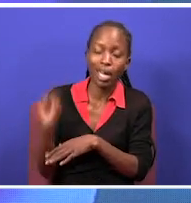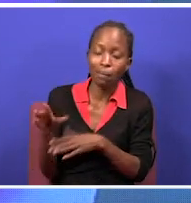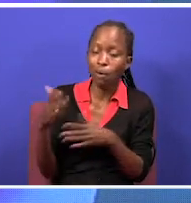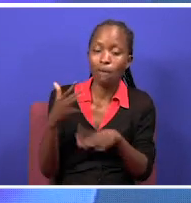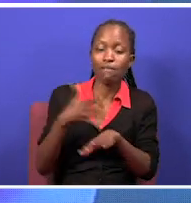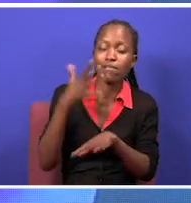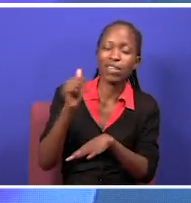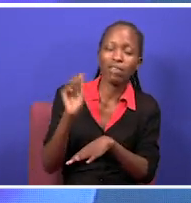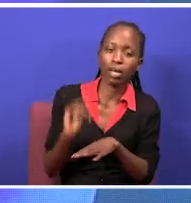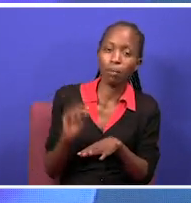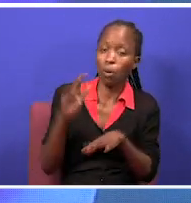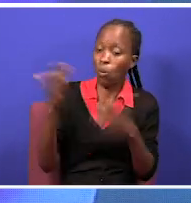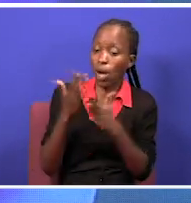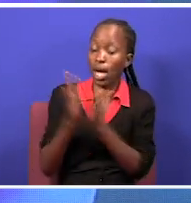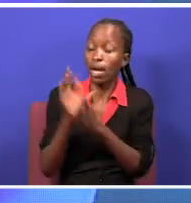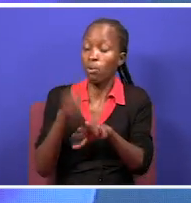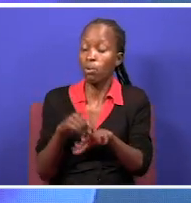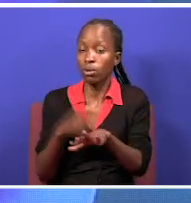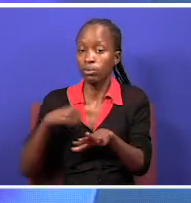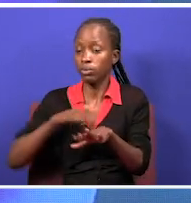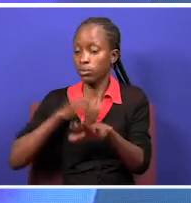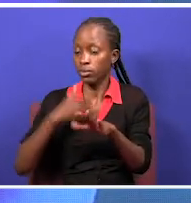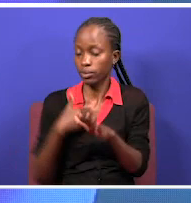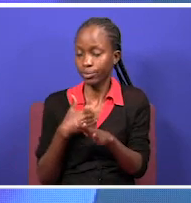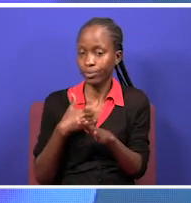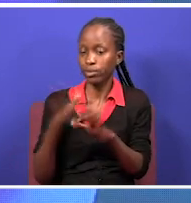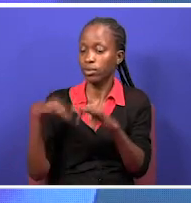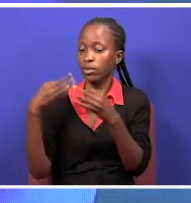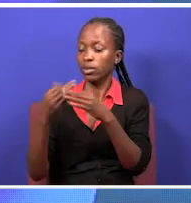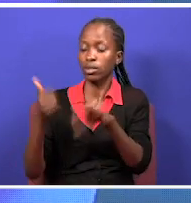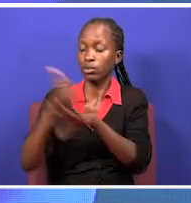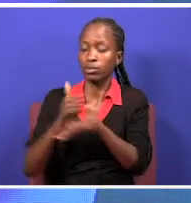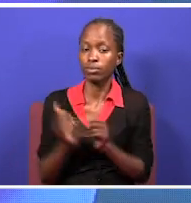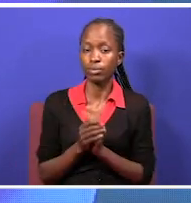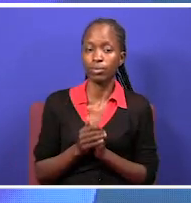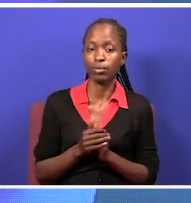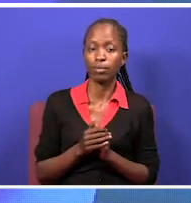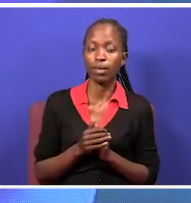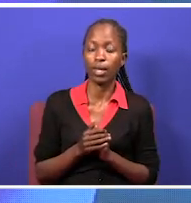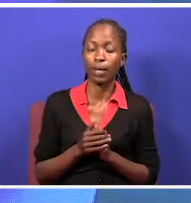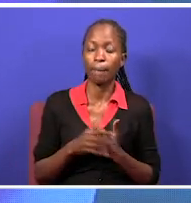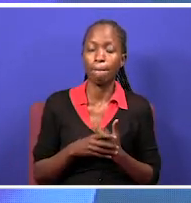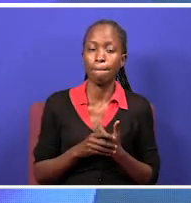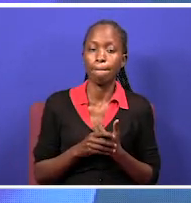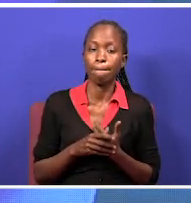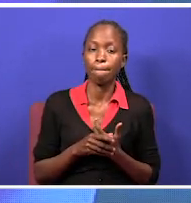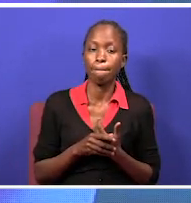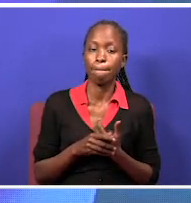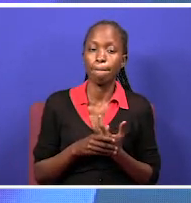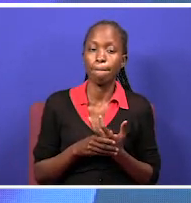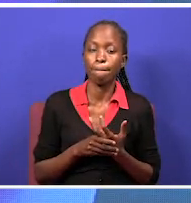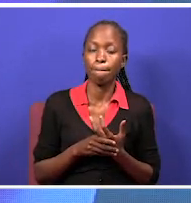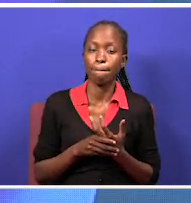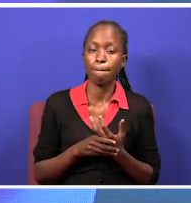and when do we have this family altar?